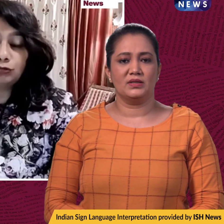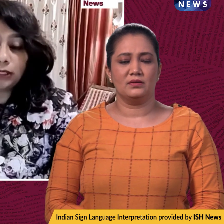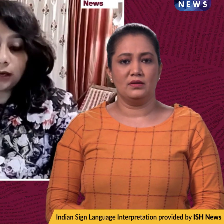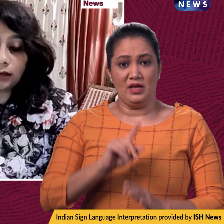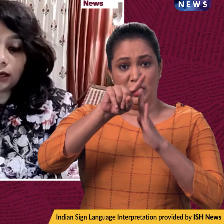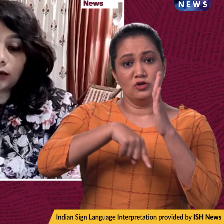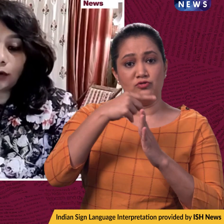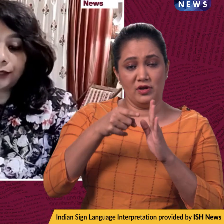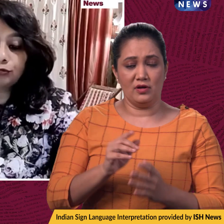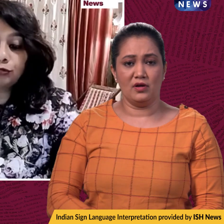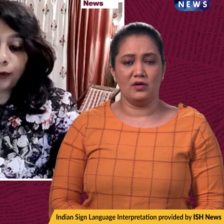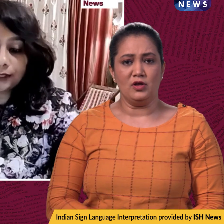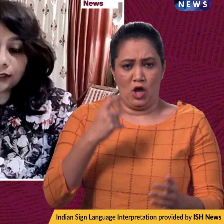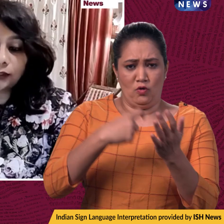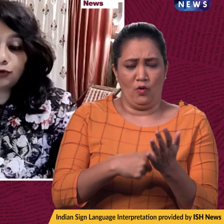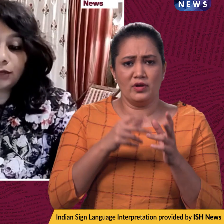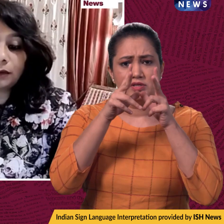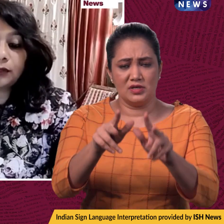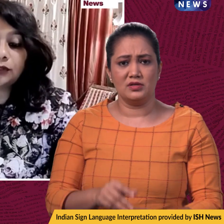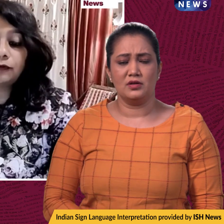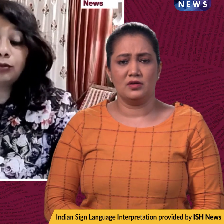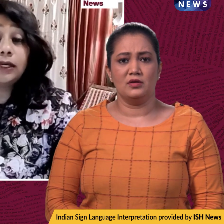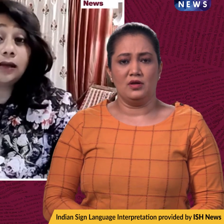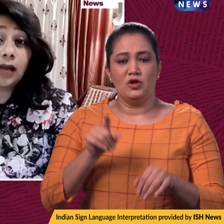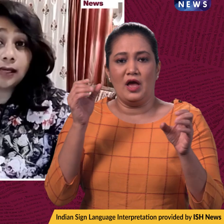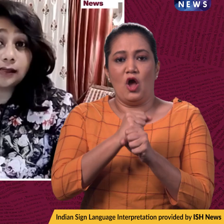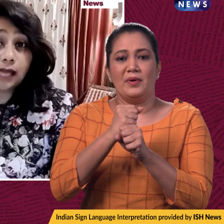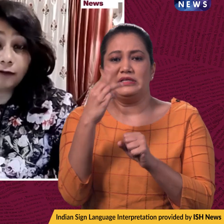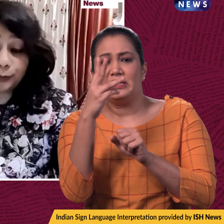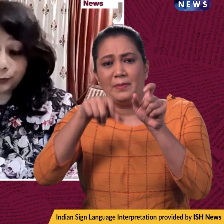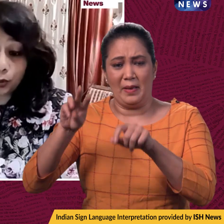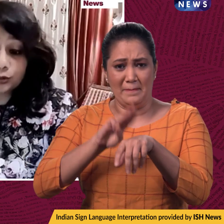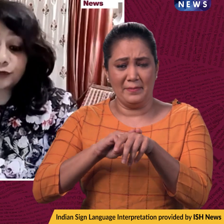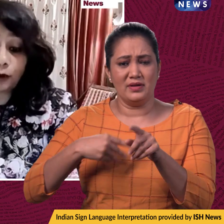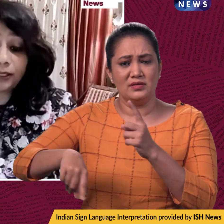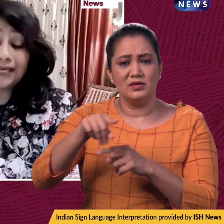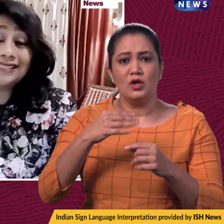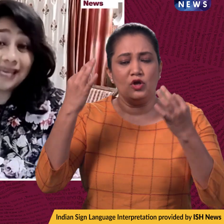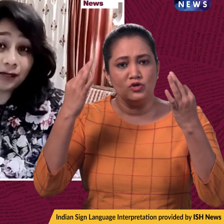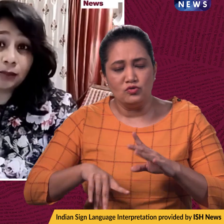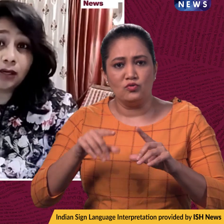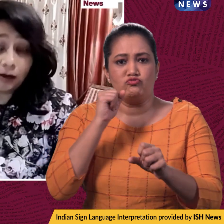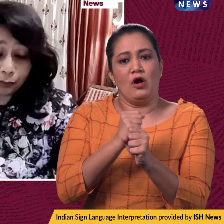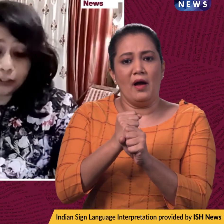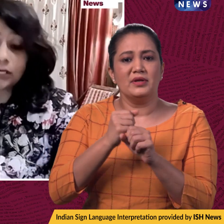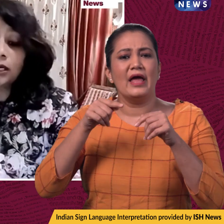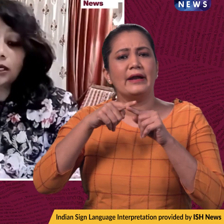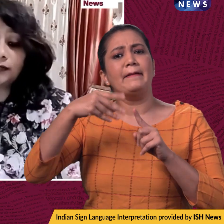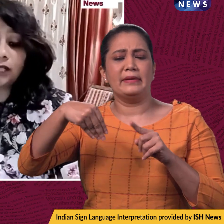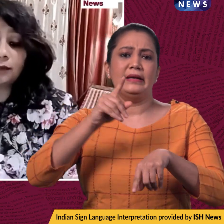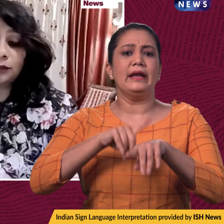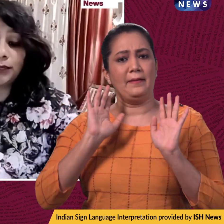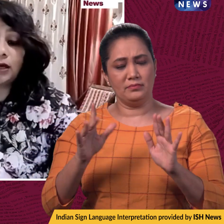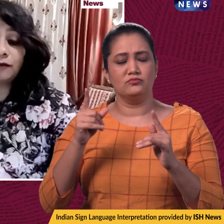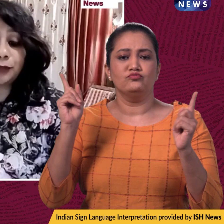And in Sri Lanka, according to Reuters, 3 members of the ruling alliance have proposed forming an interim government. Now,